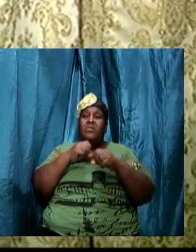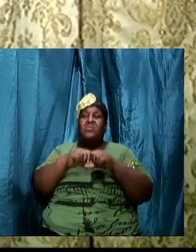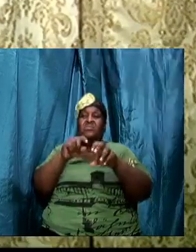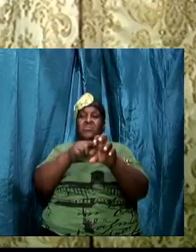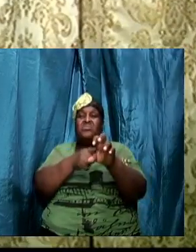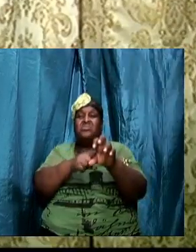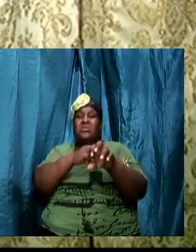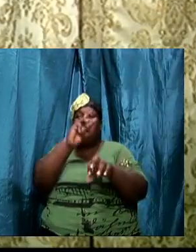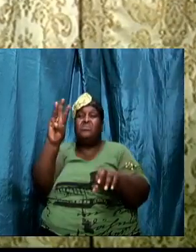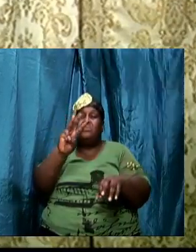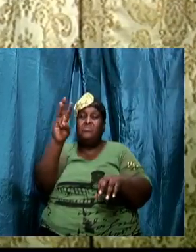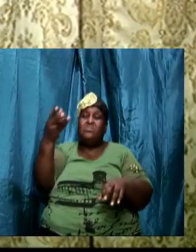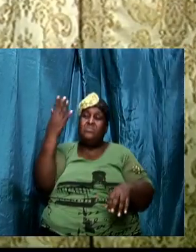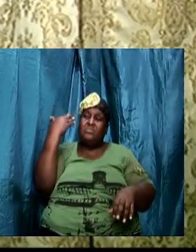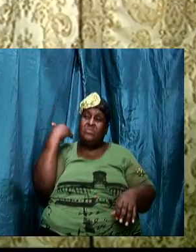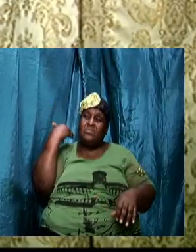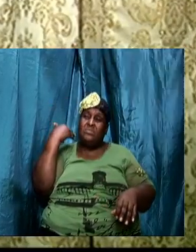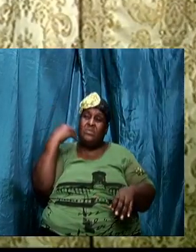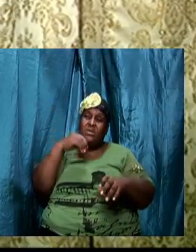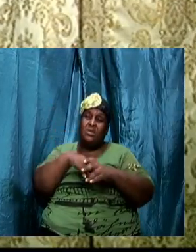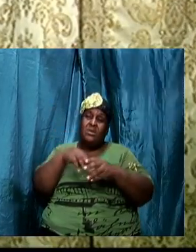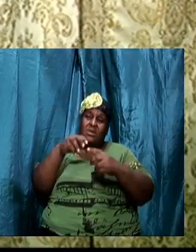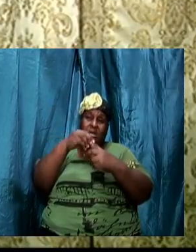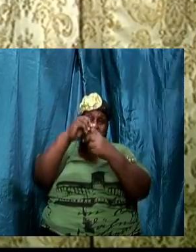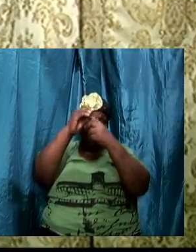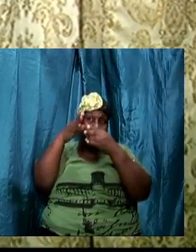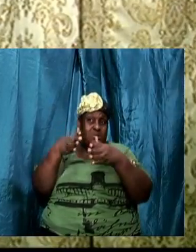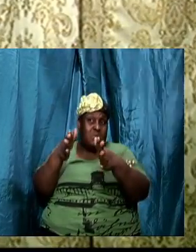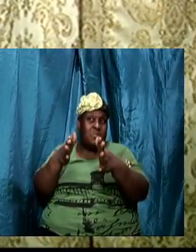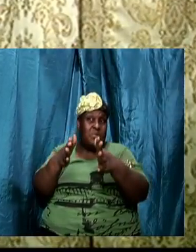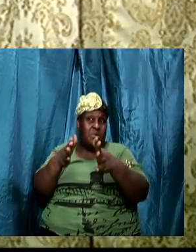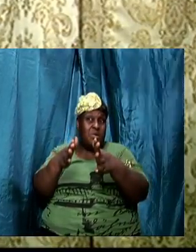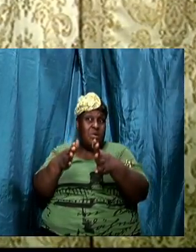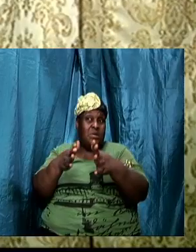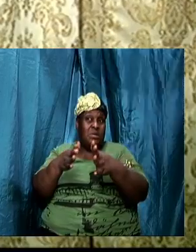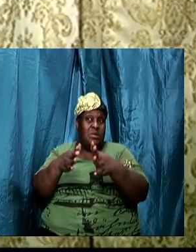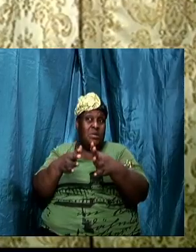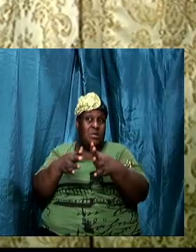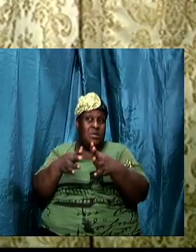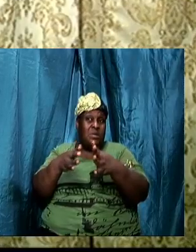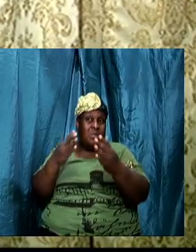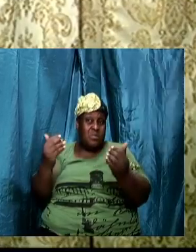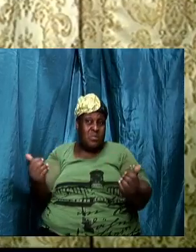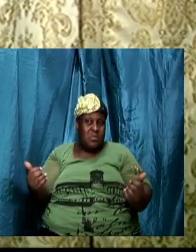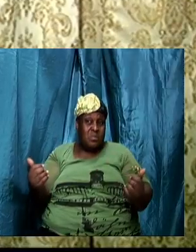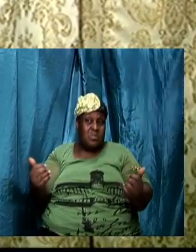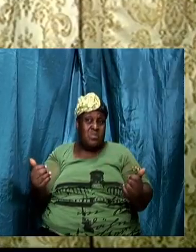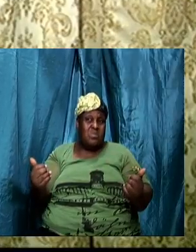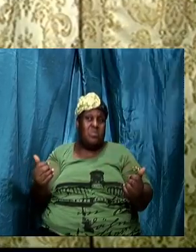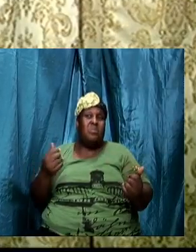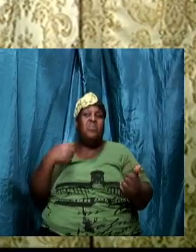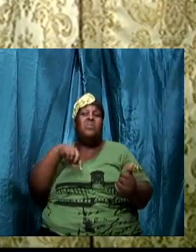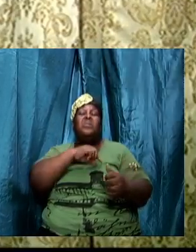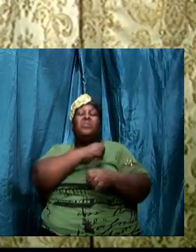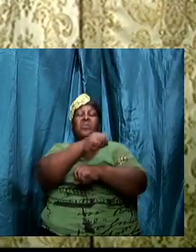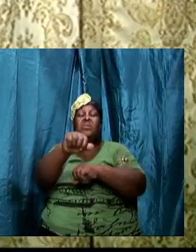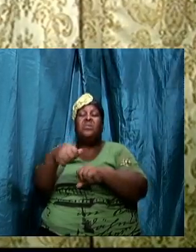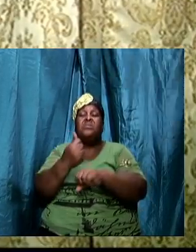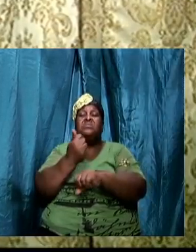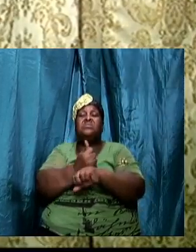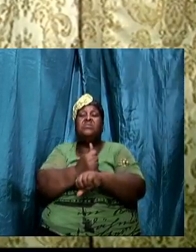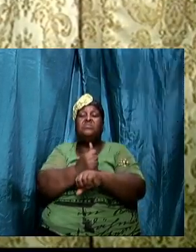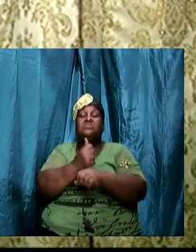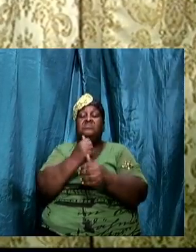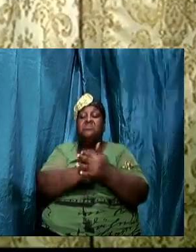last week in that particular way, we are going to pick up and we are going to establish